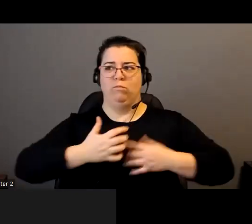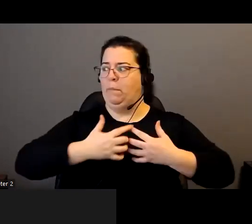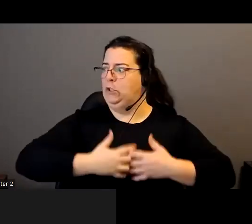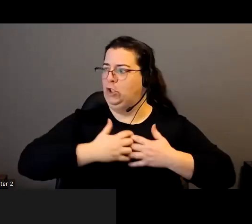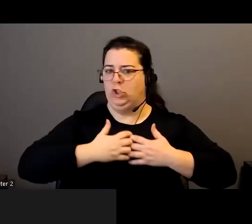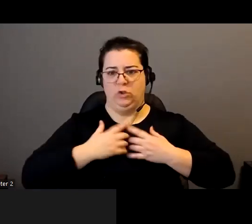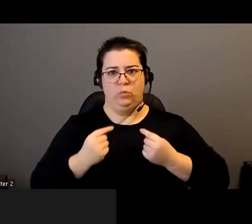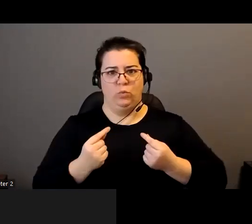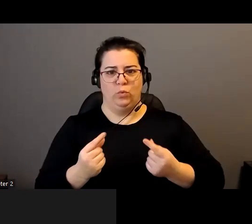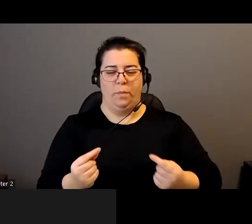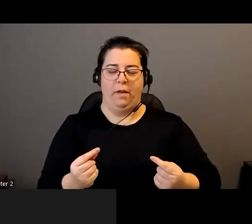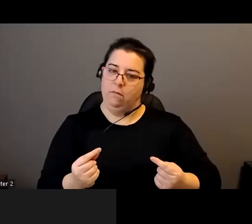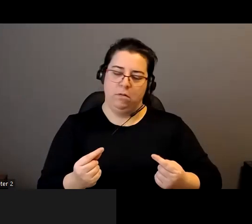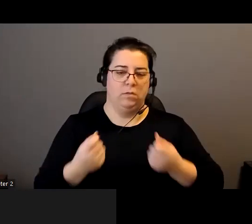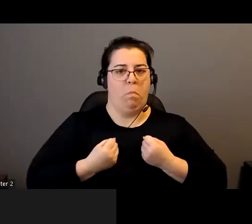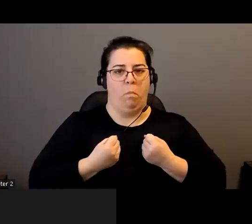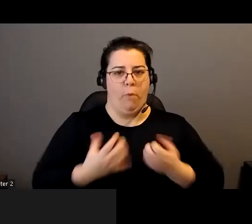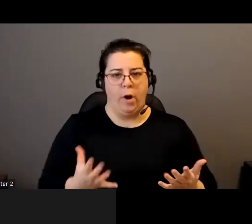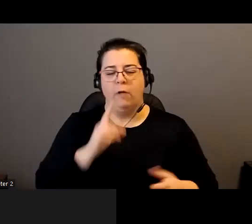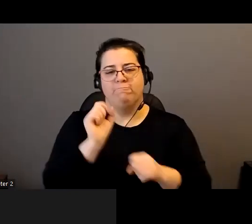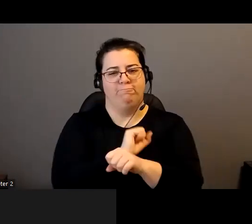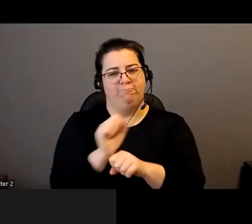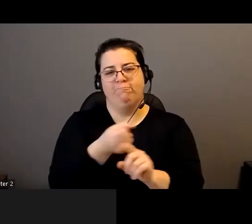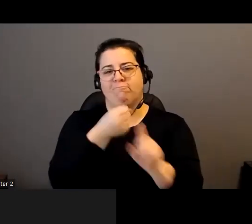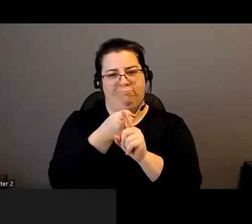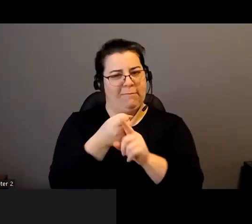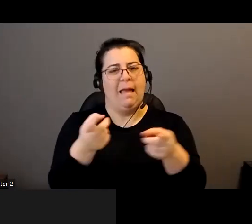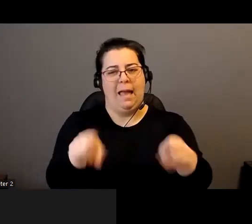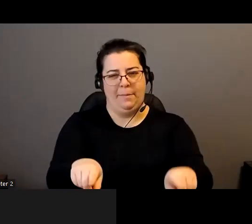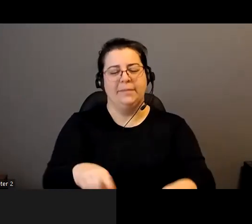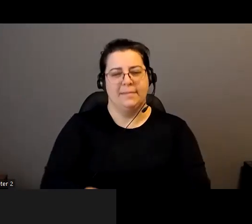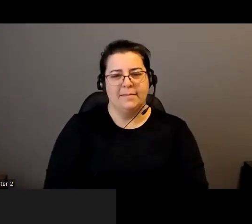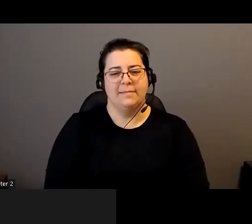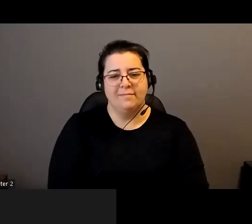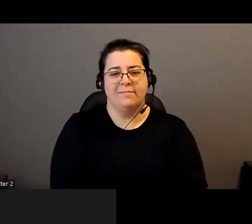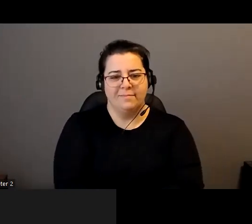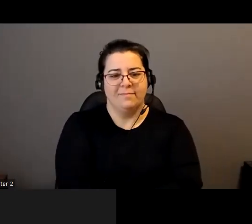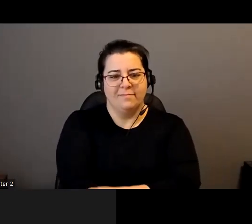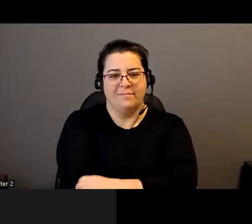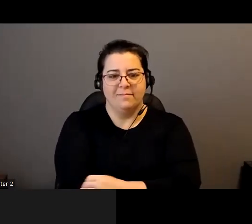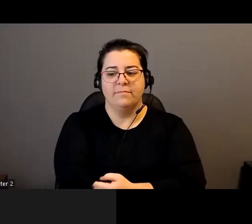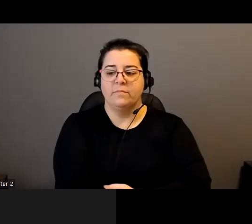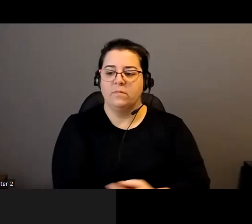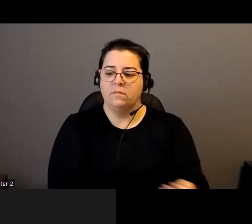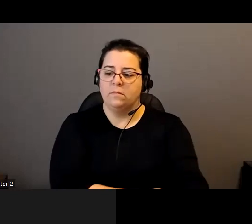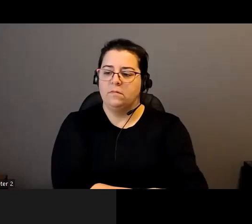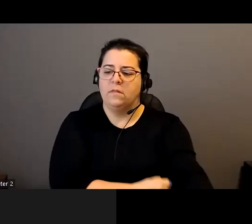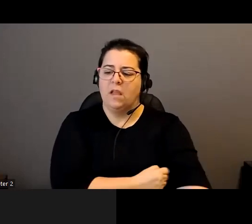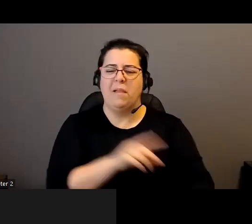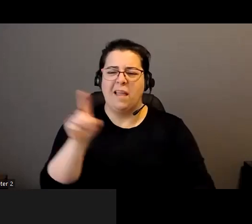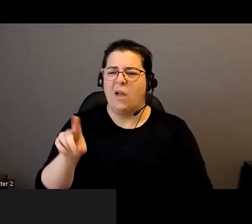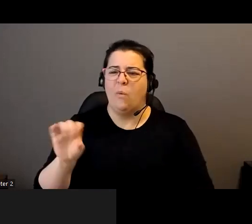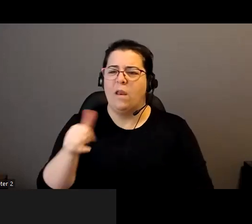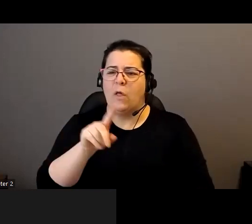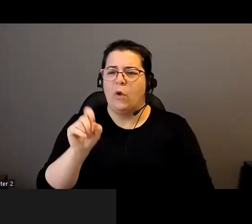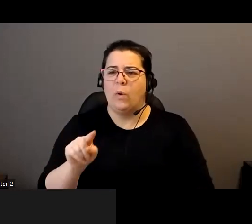is unfortunate that does happen. So we do recognize that and appreciate that. There was some questions just in terms of